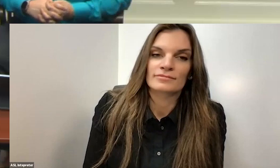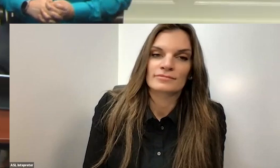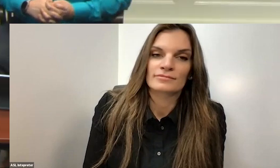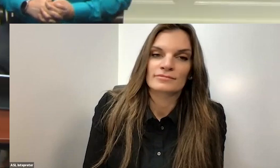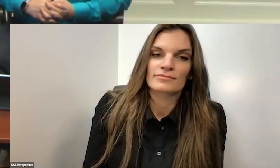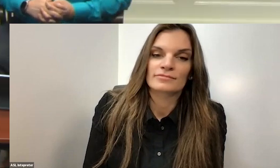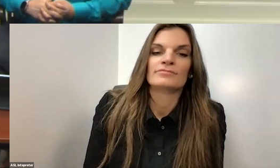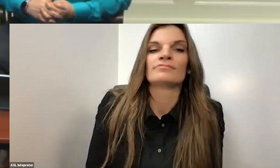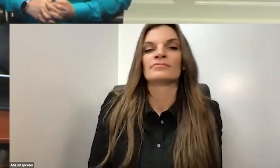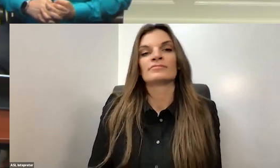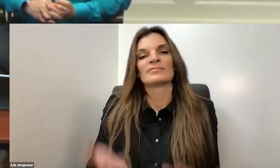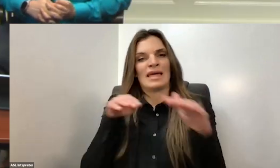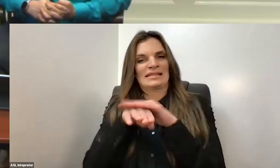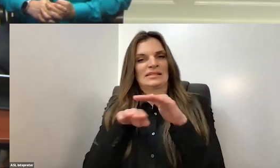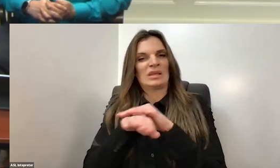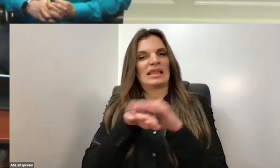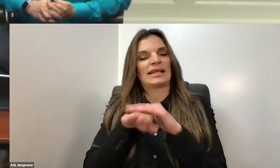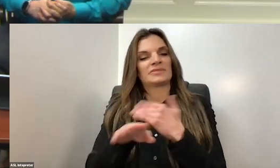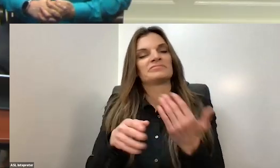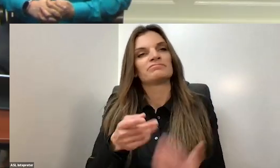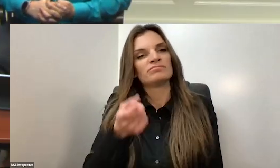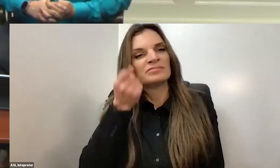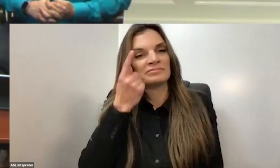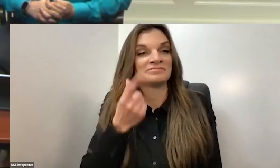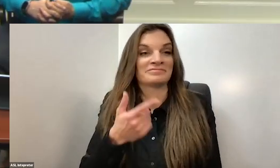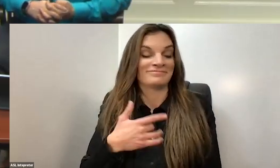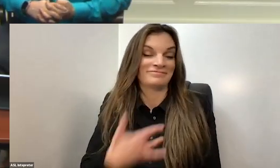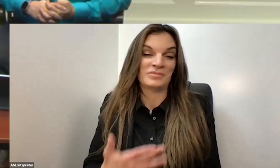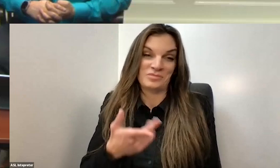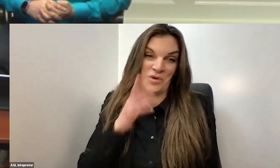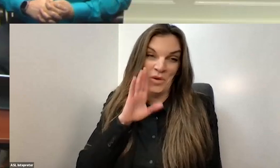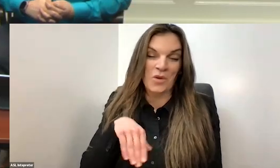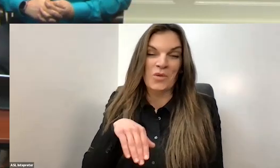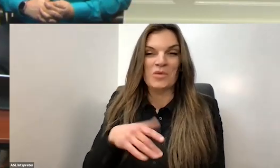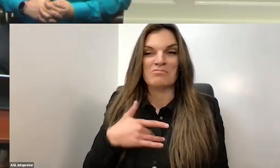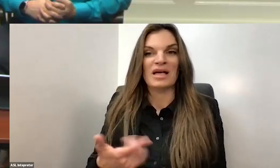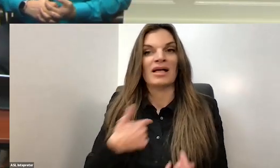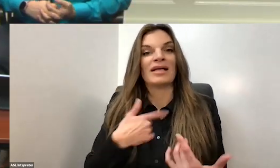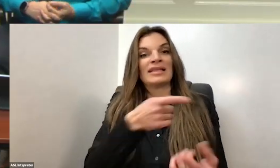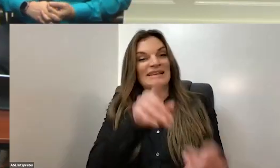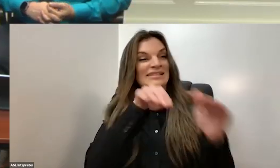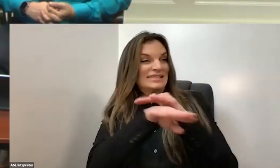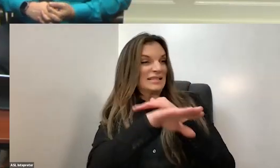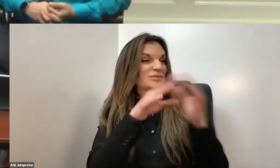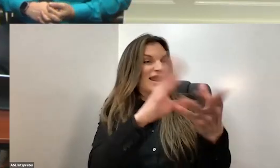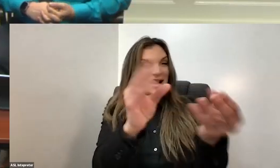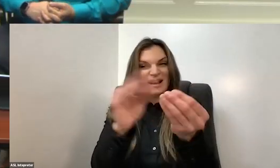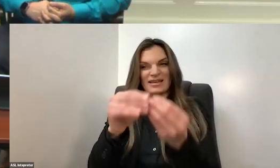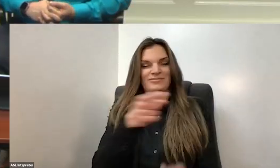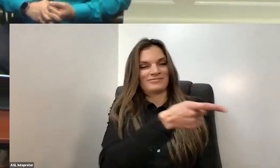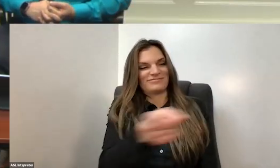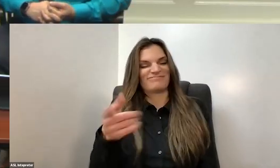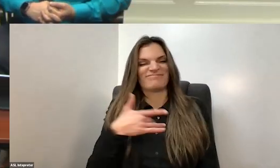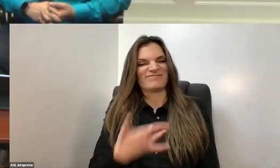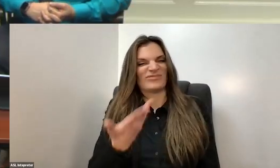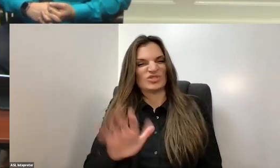up preaching to the choir. And really the purpose of GAAD is to reach the everyday person. So, you